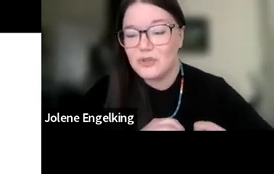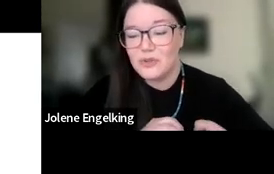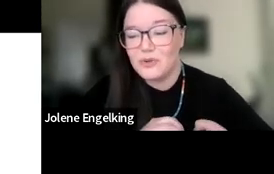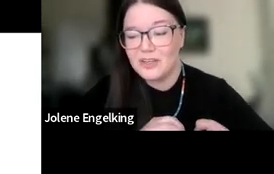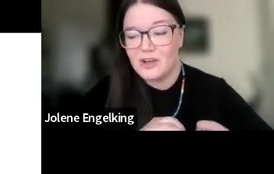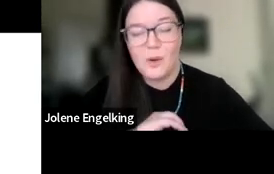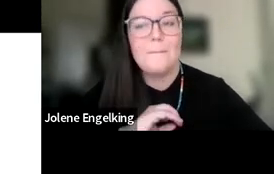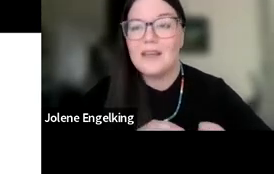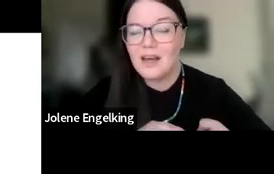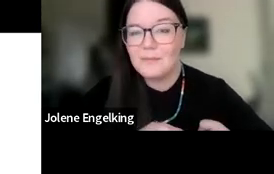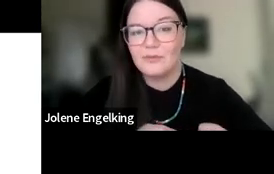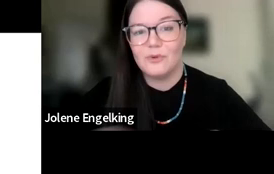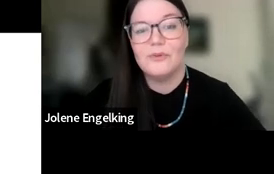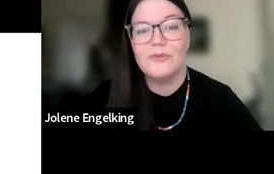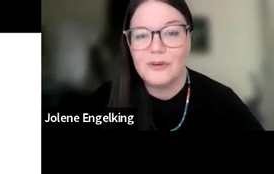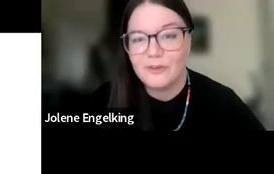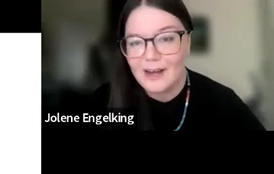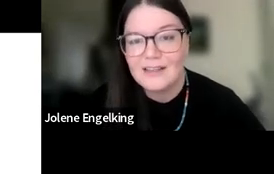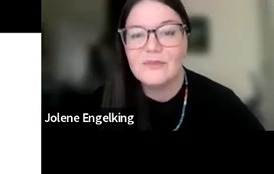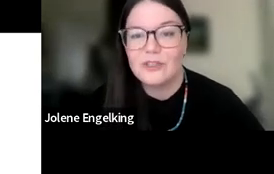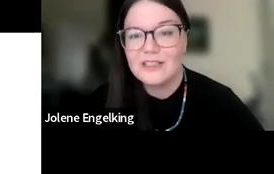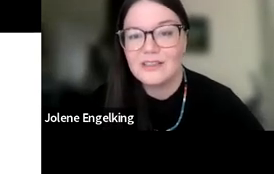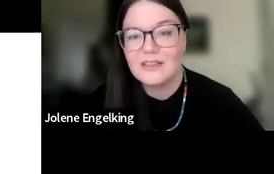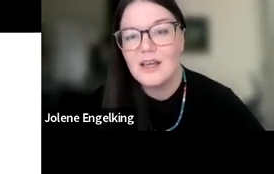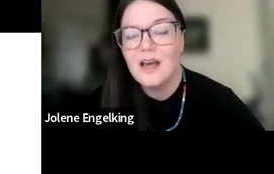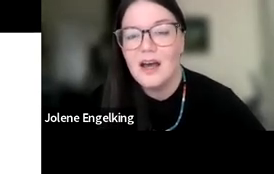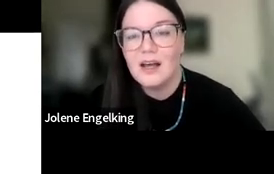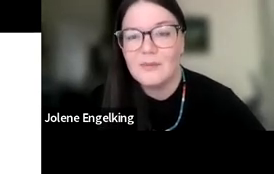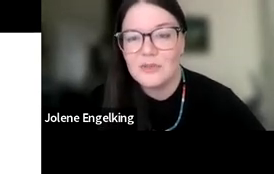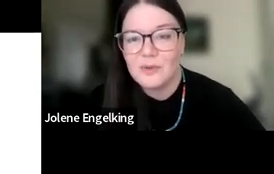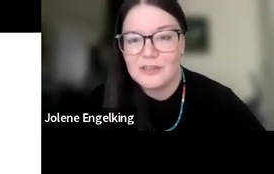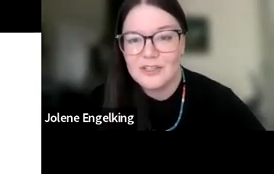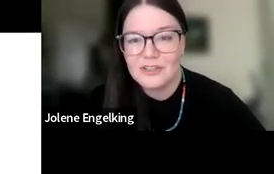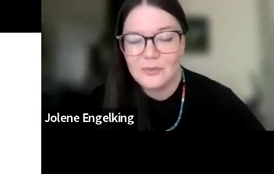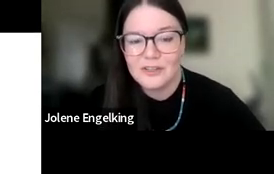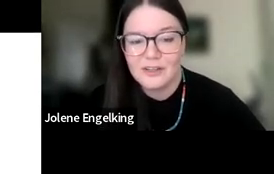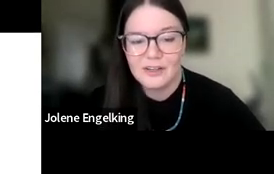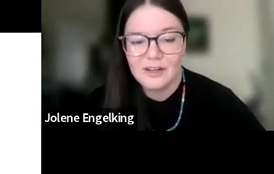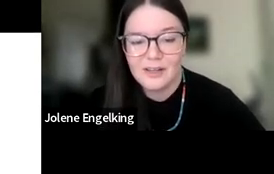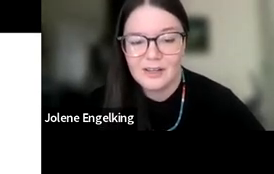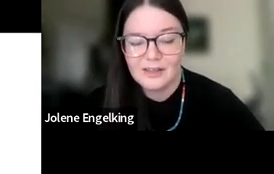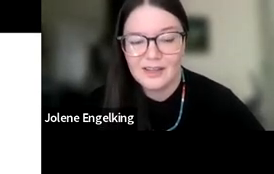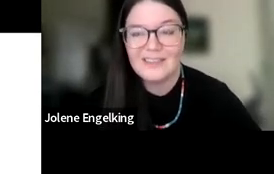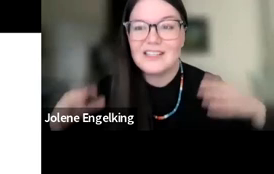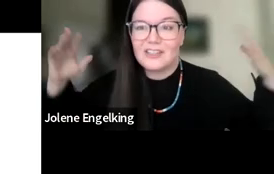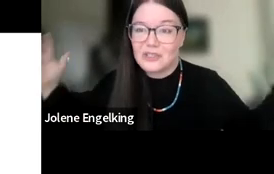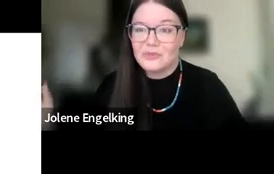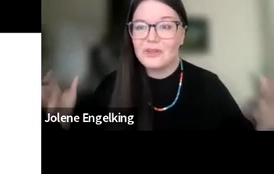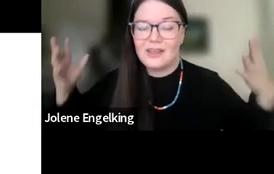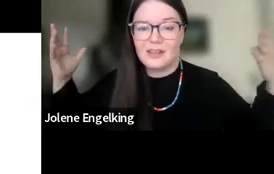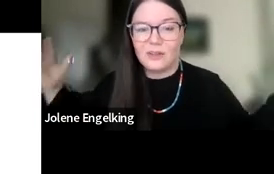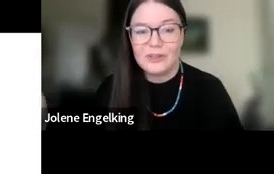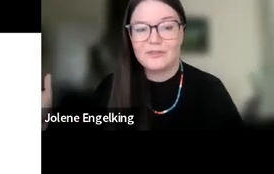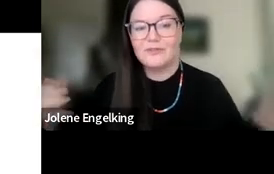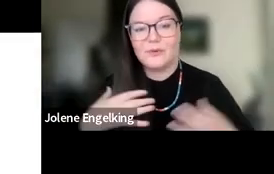folks who, may not be enrolled for a variety of reasons. And so we want to make sure that we are kind of staying